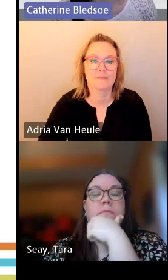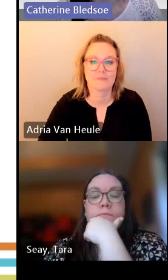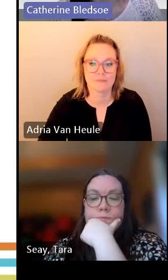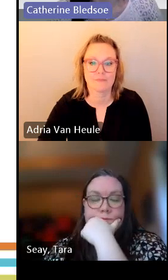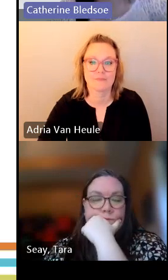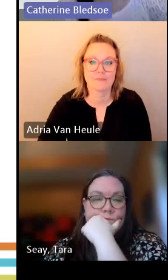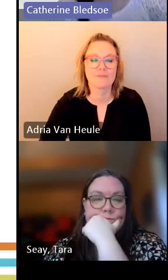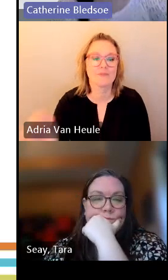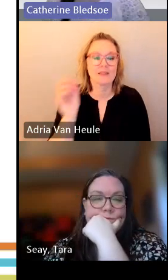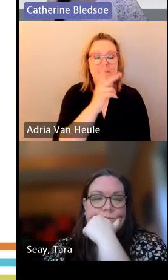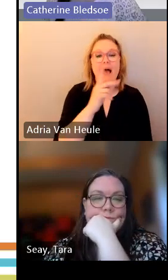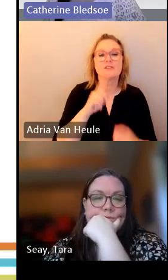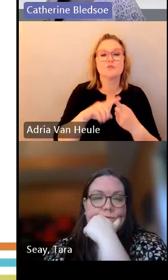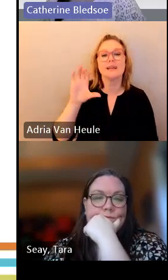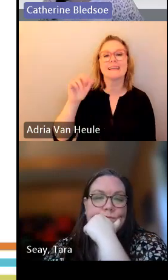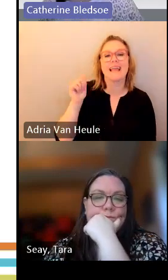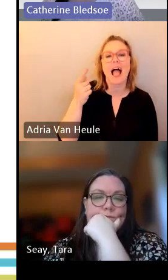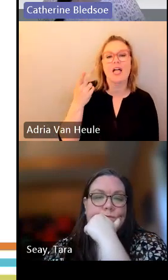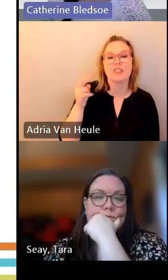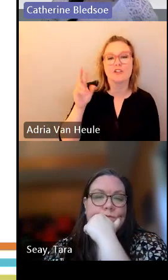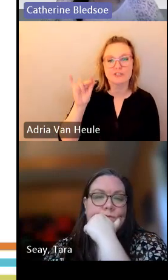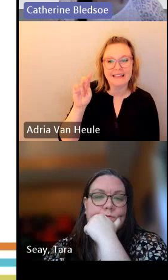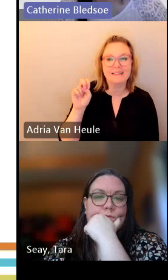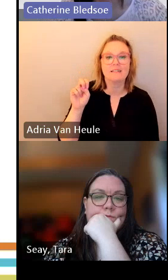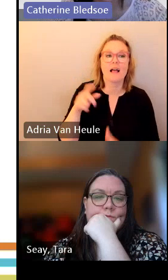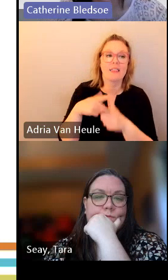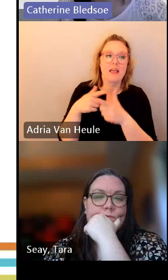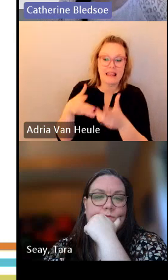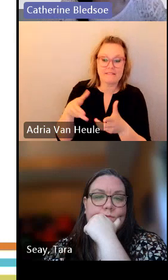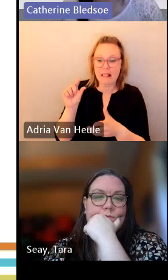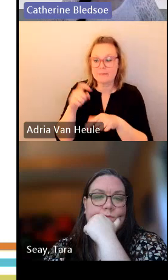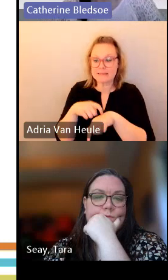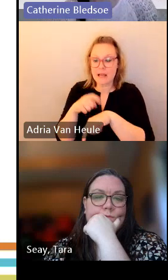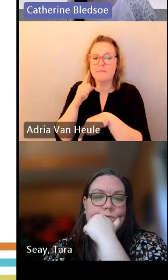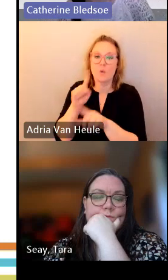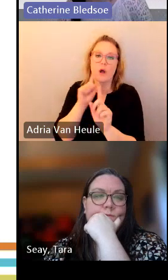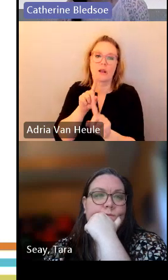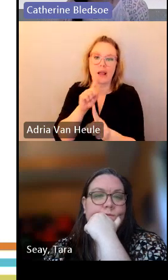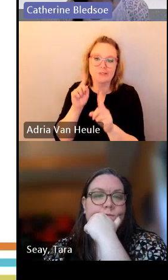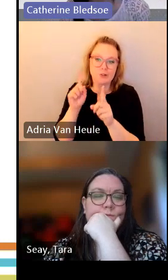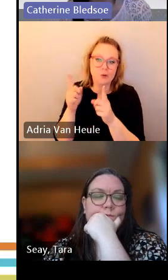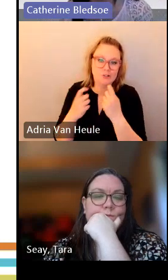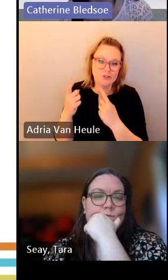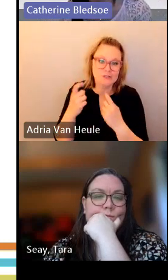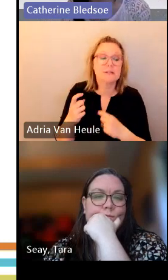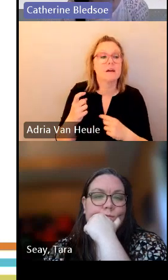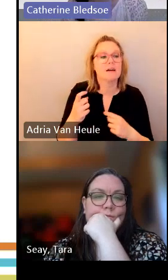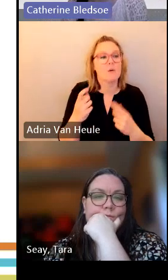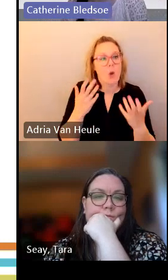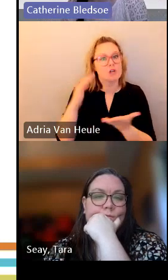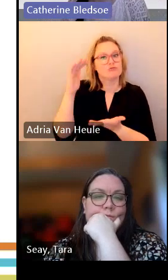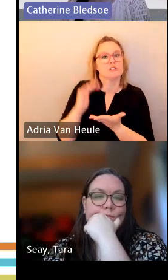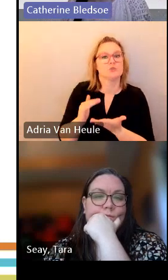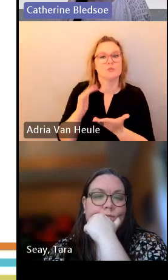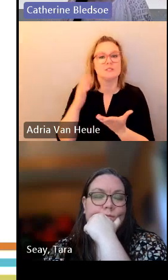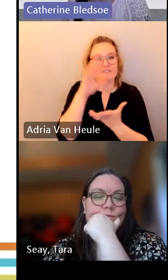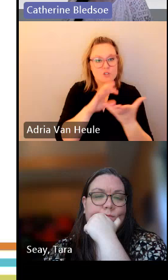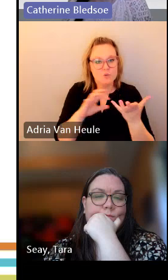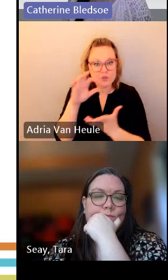Thank you, Hillary, for walking us through that and trying to reduce any confusion that may occur during that survey